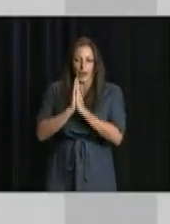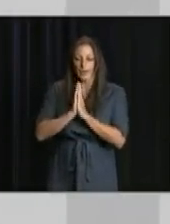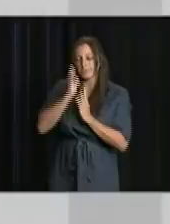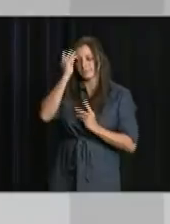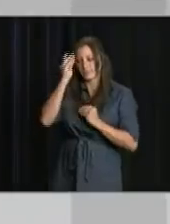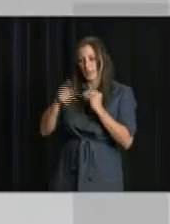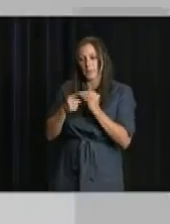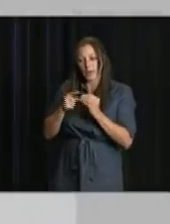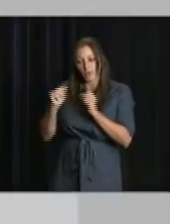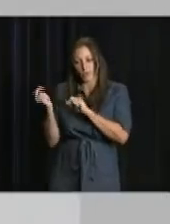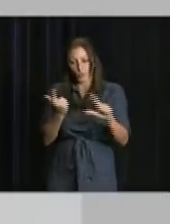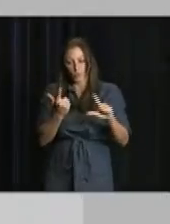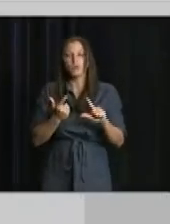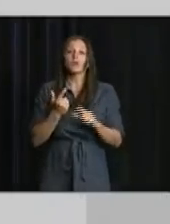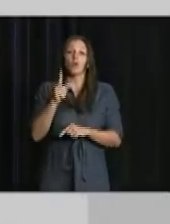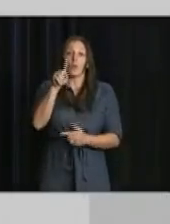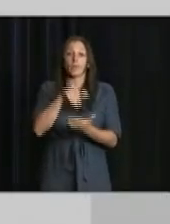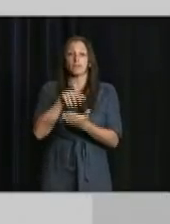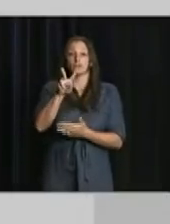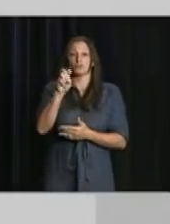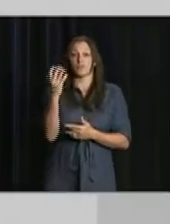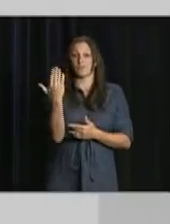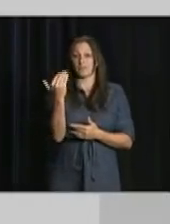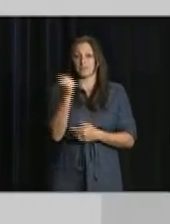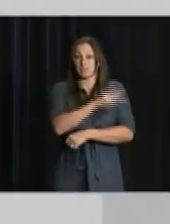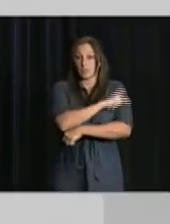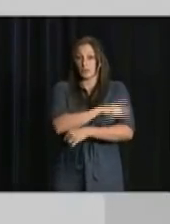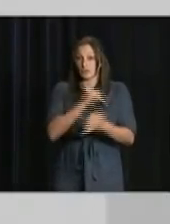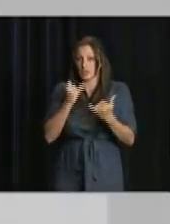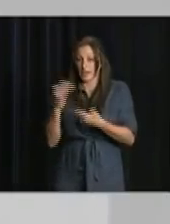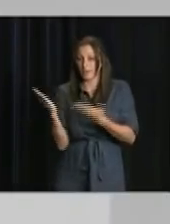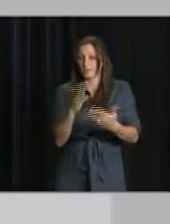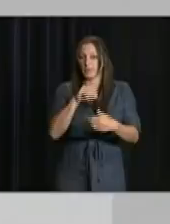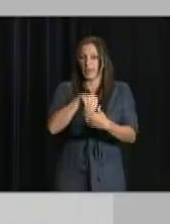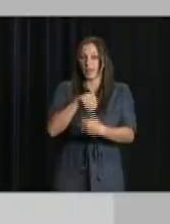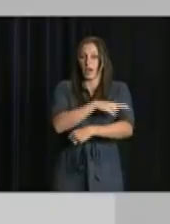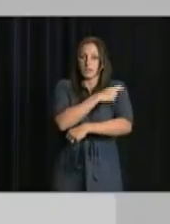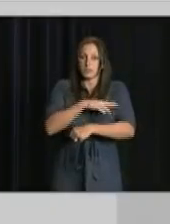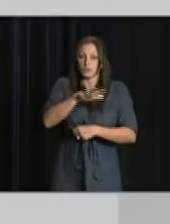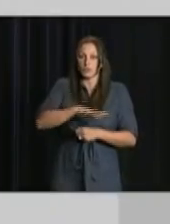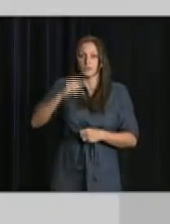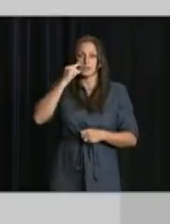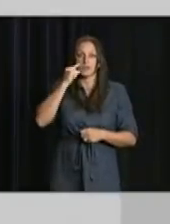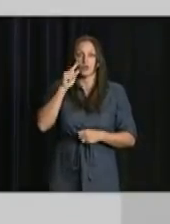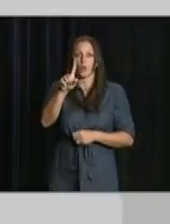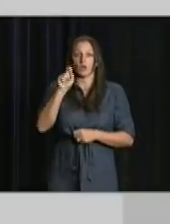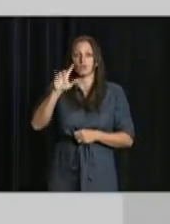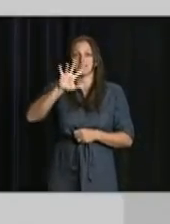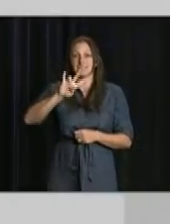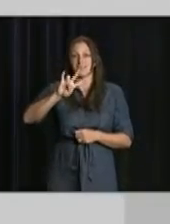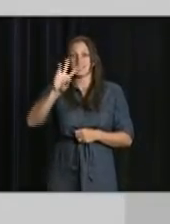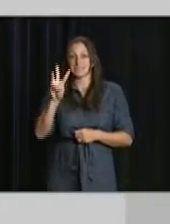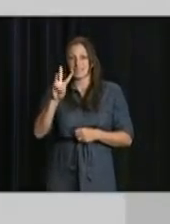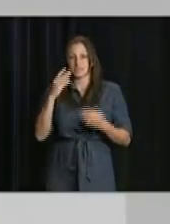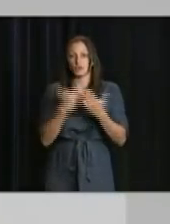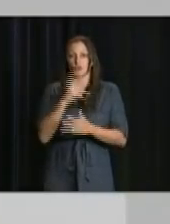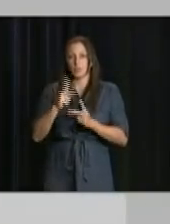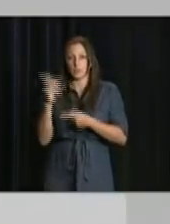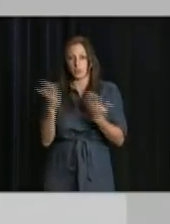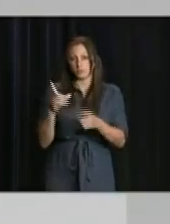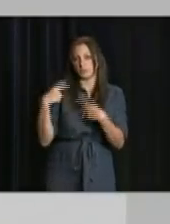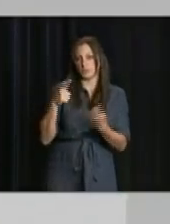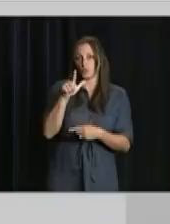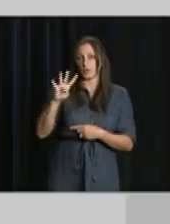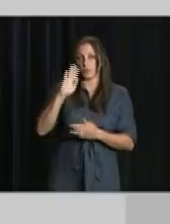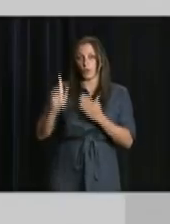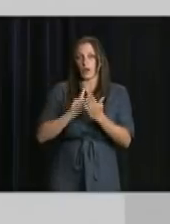are 1,215 patients in local area hospitals and 176 new admissions in the last 24 hours.